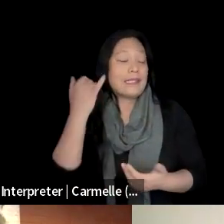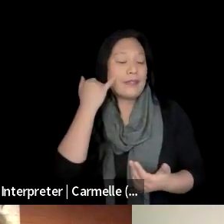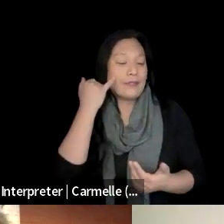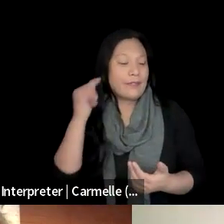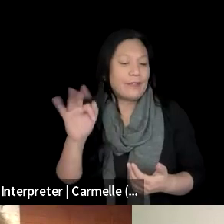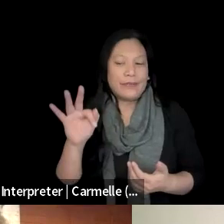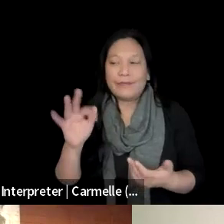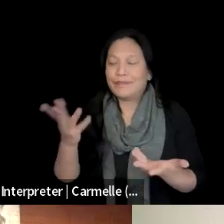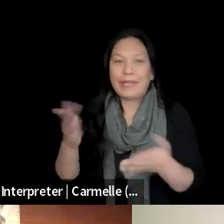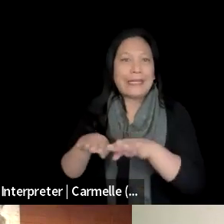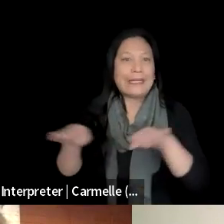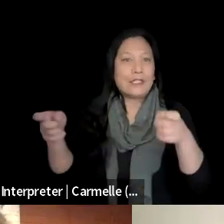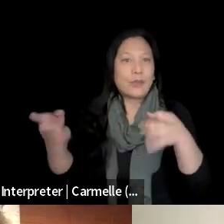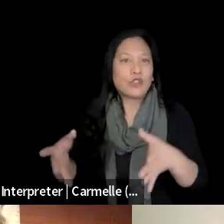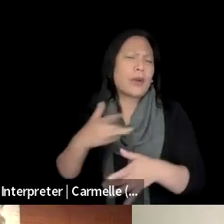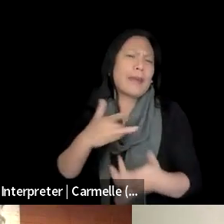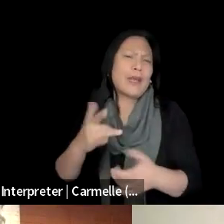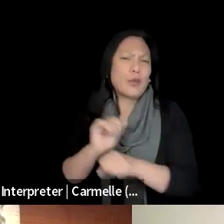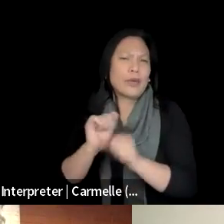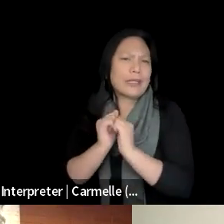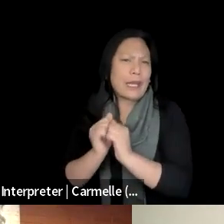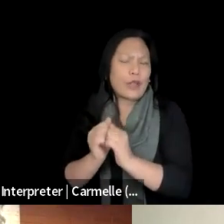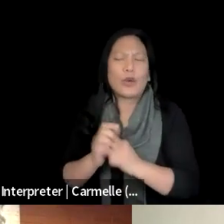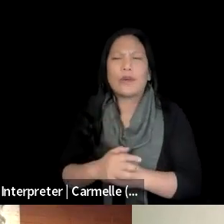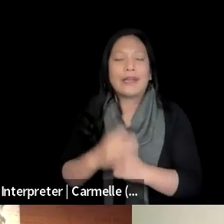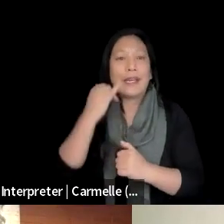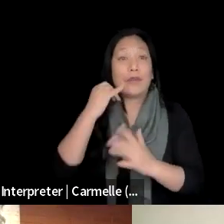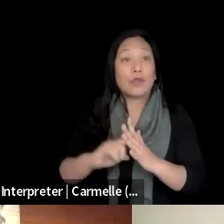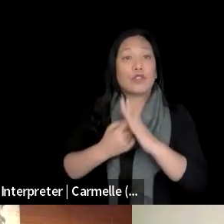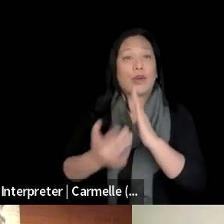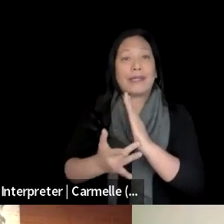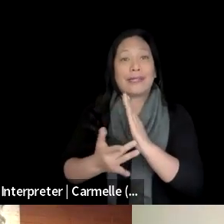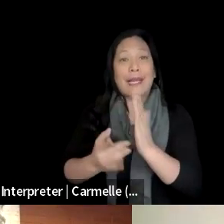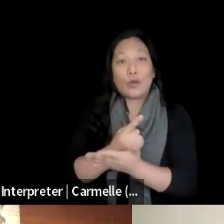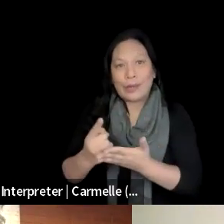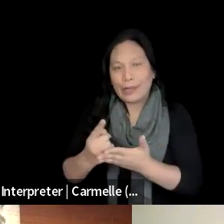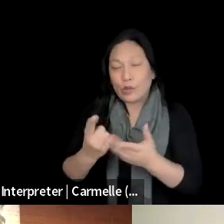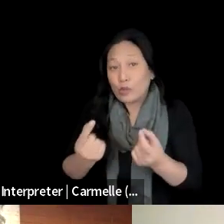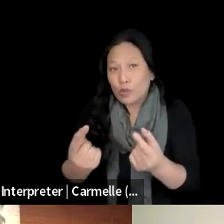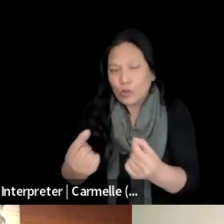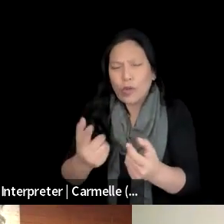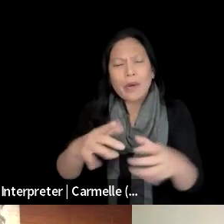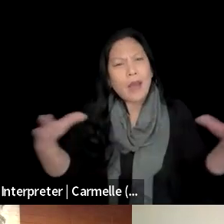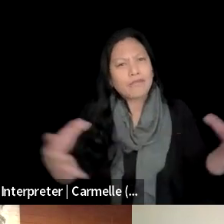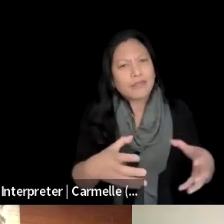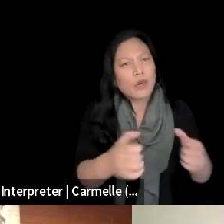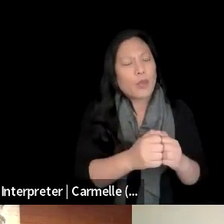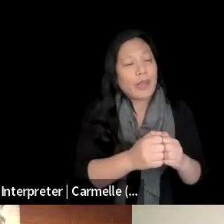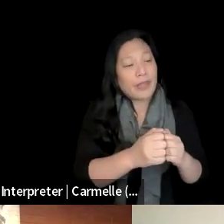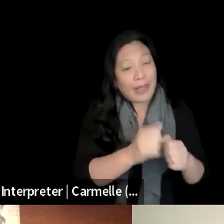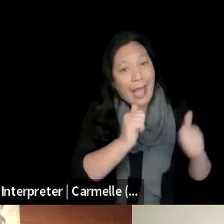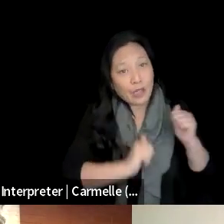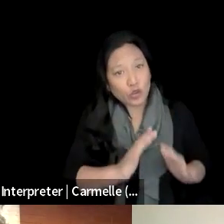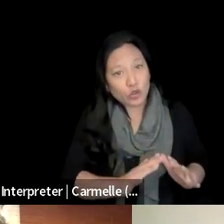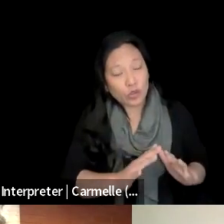a stage manager I work with often, like as we go into tech, we'll like talk to the actors before tech and say, we all agreed to this together, and now we're